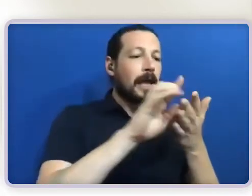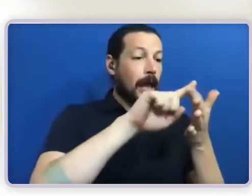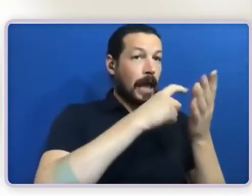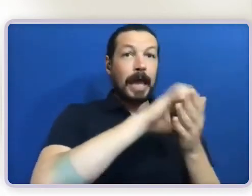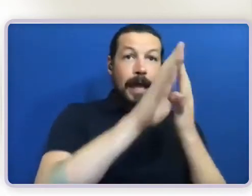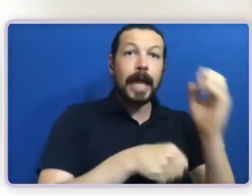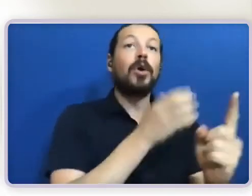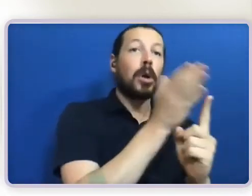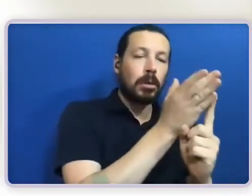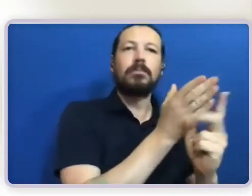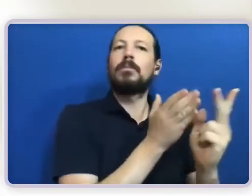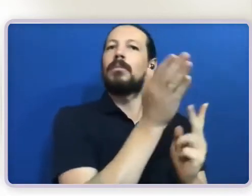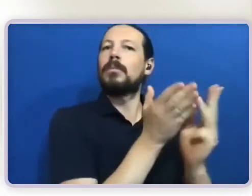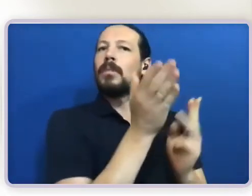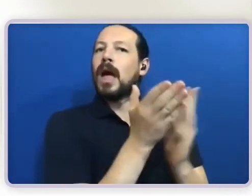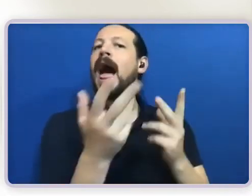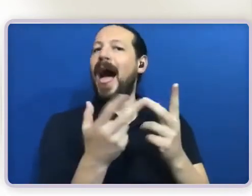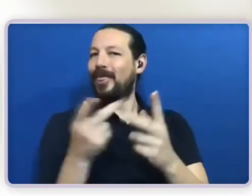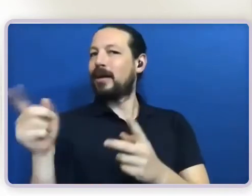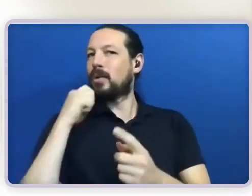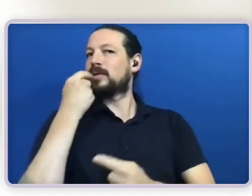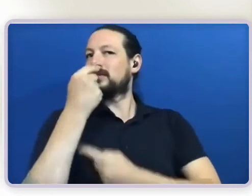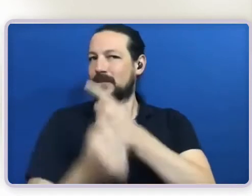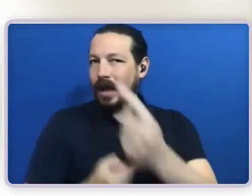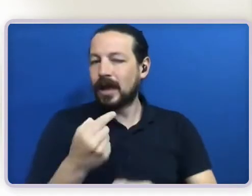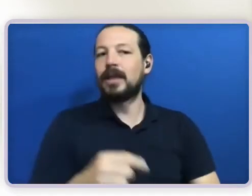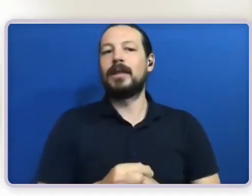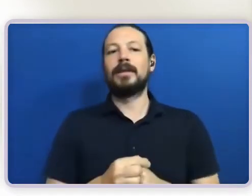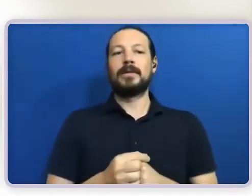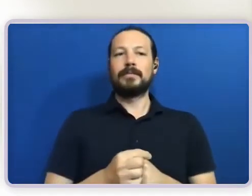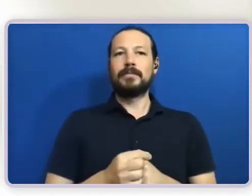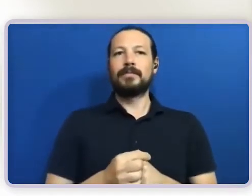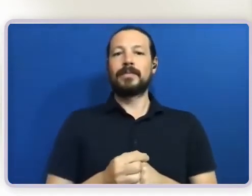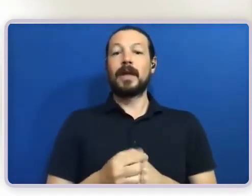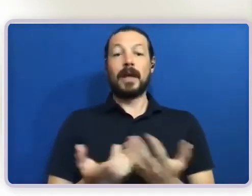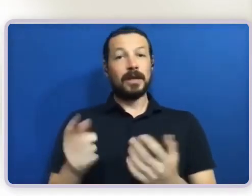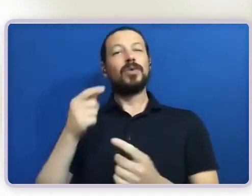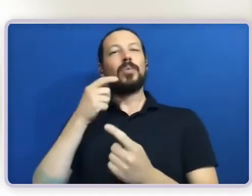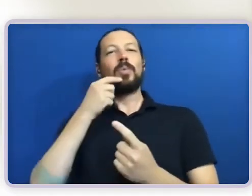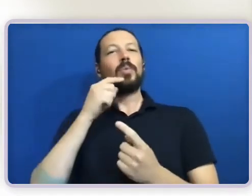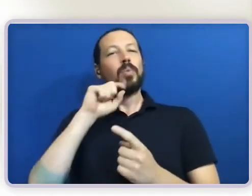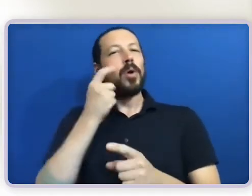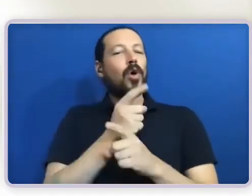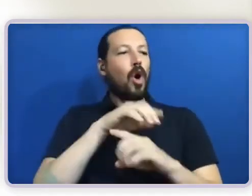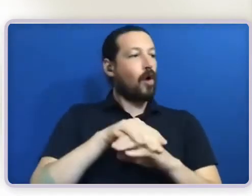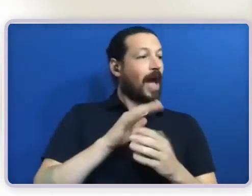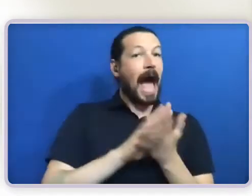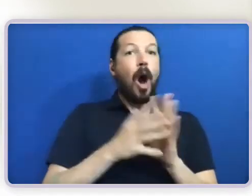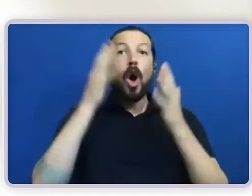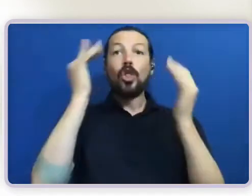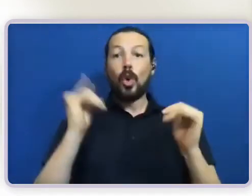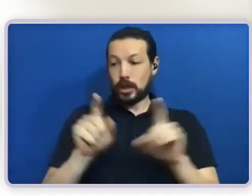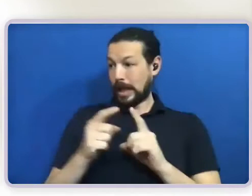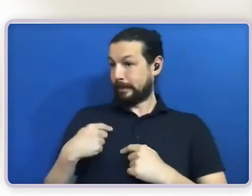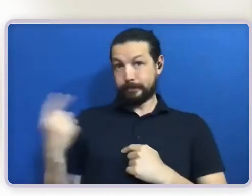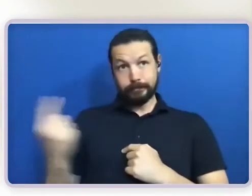the Disability Royal Commission and how lawyers, such as myself and Michelle, can support